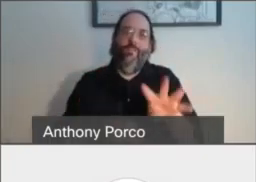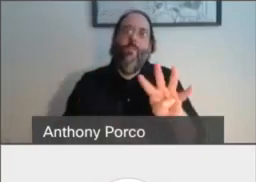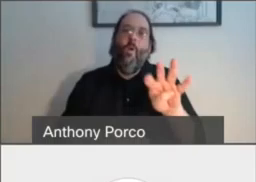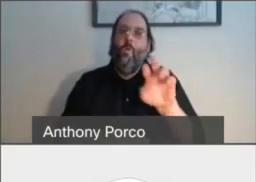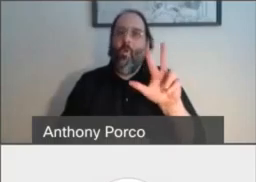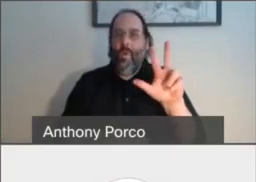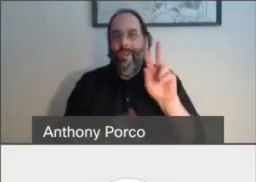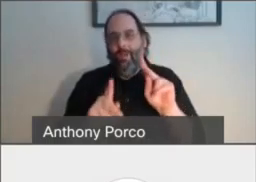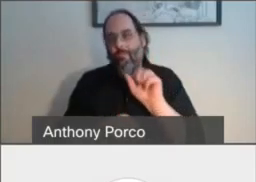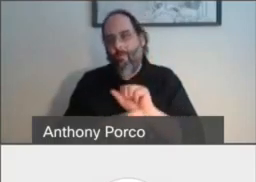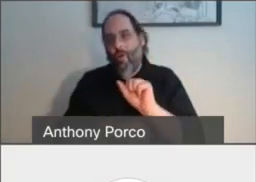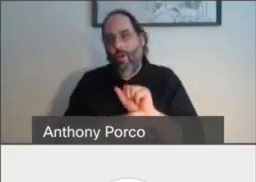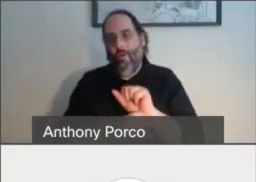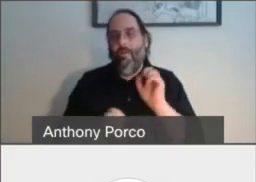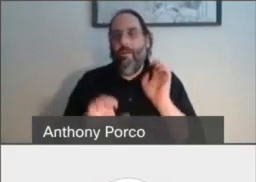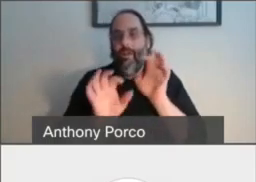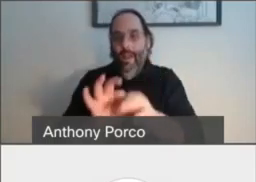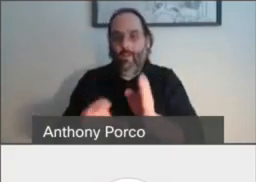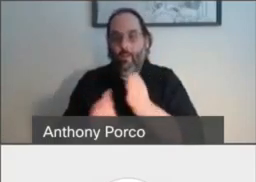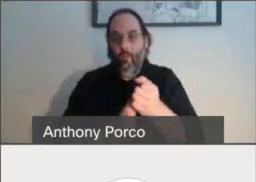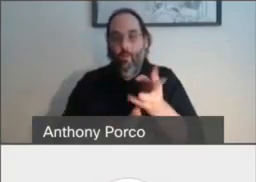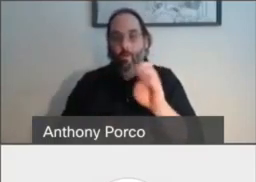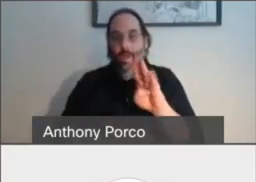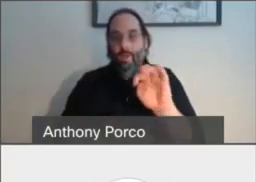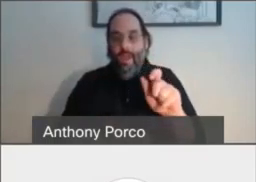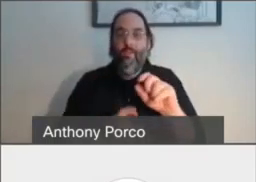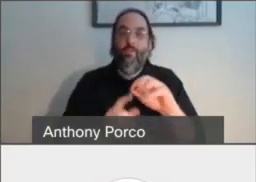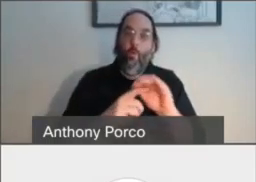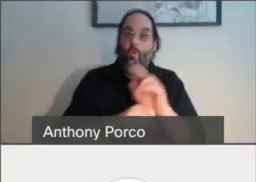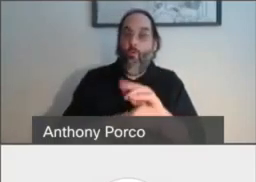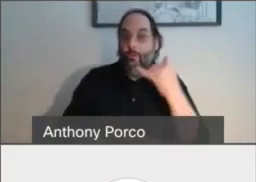staff members connected via WebEx and by their phone.